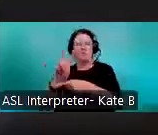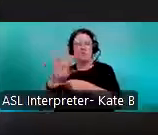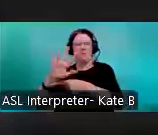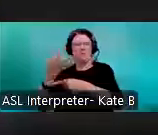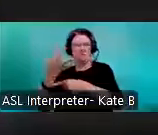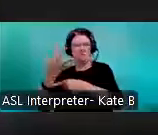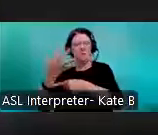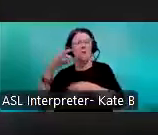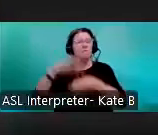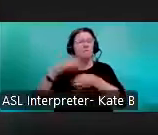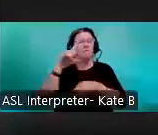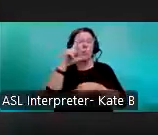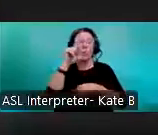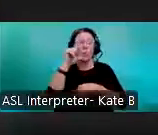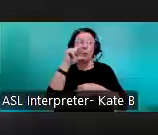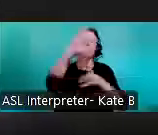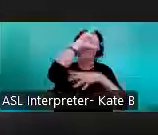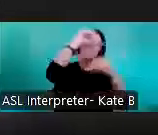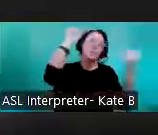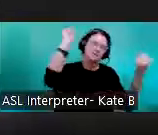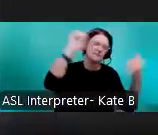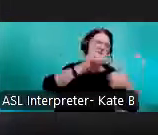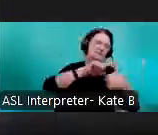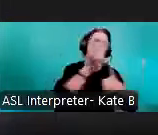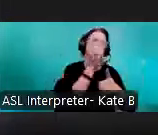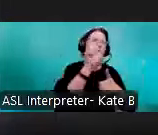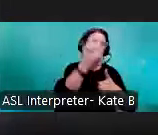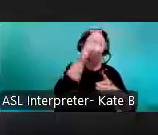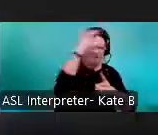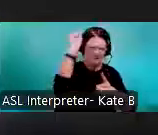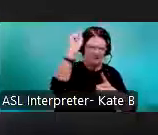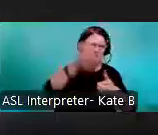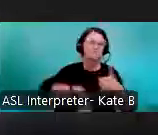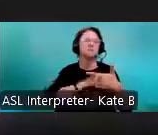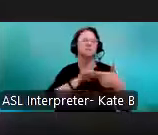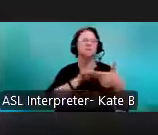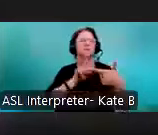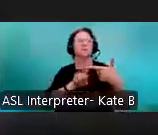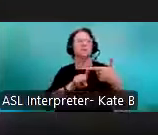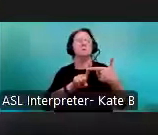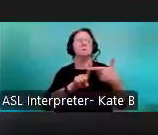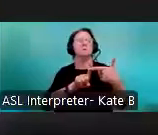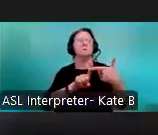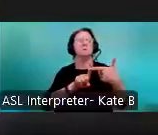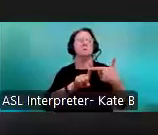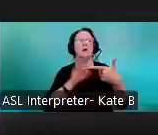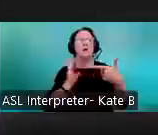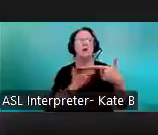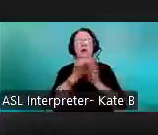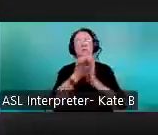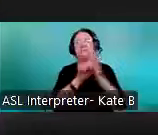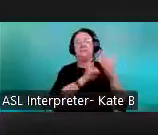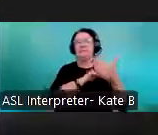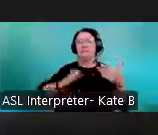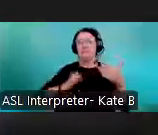ballot, besides the obvious presidential election, voting for one of our two